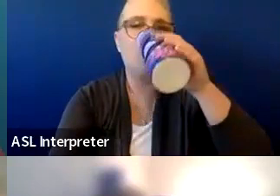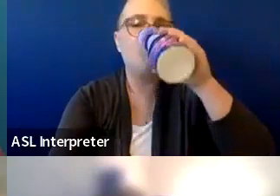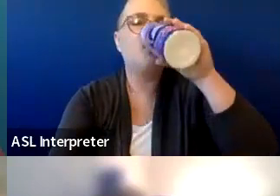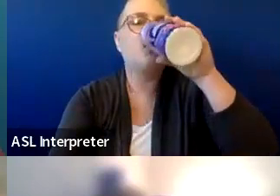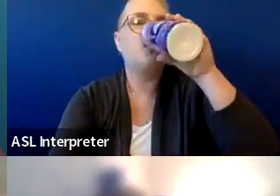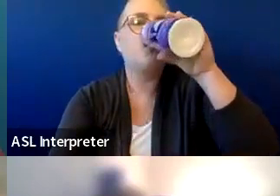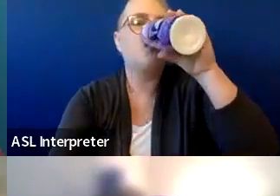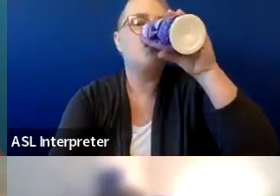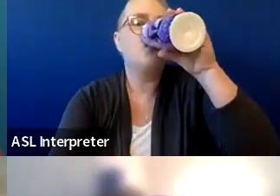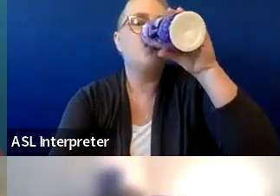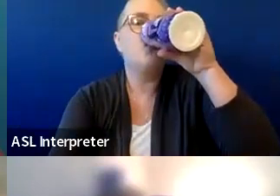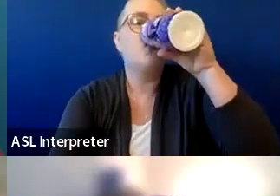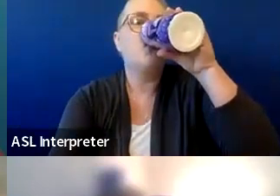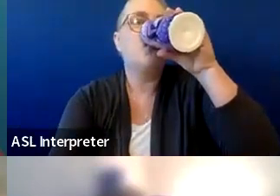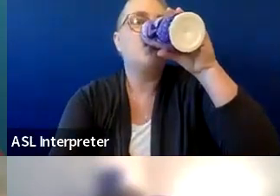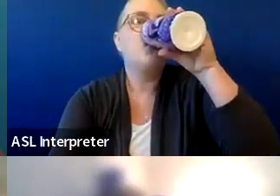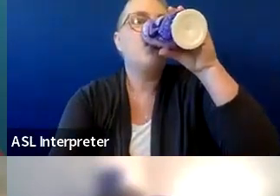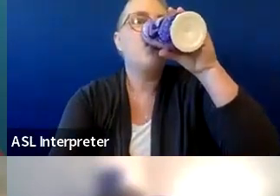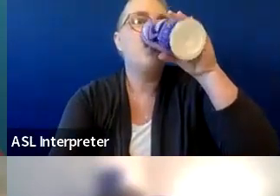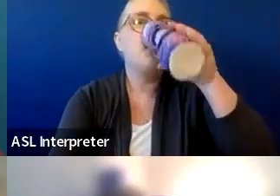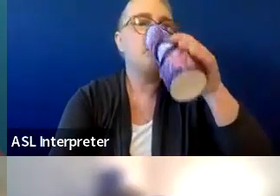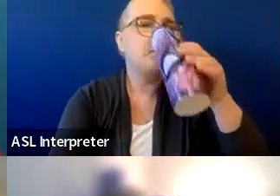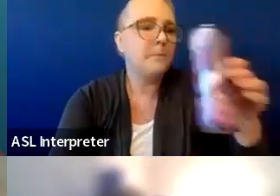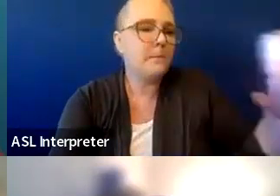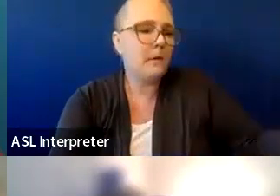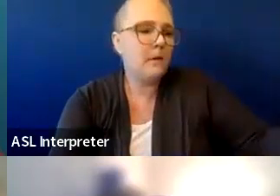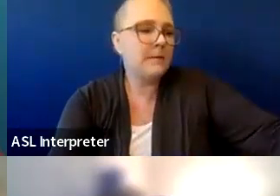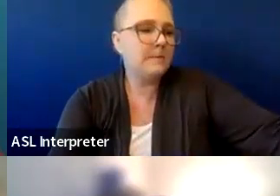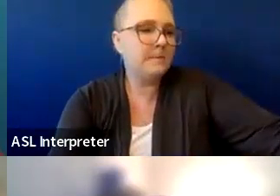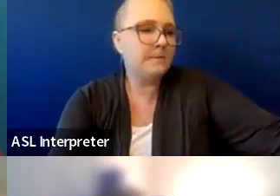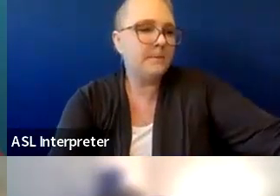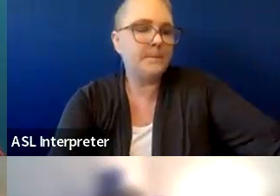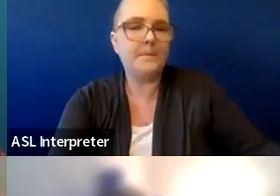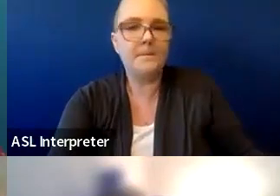And Christy, I made you a co-host. I don't think you have anything to share on screen, but if you do, you'll be able to.